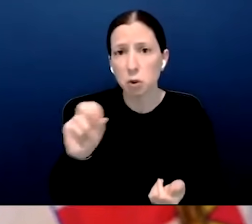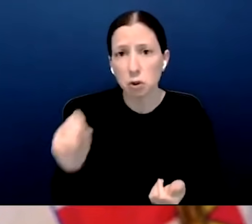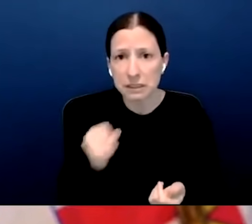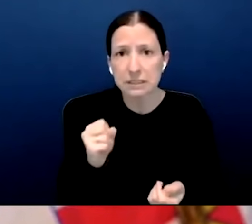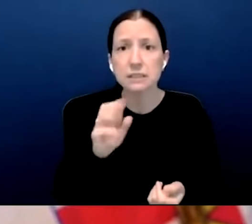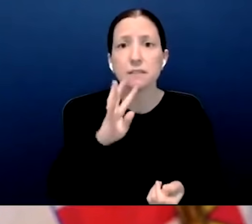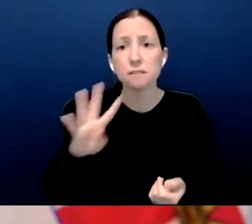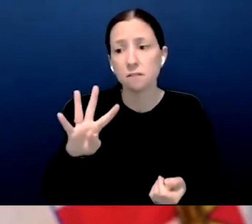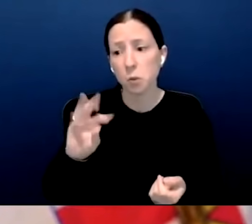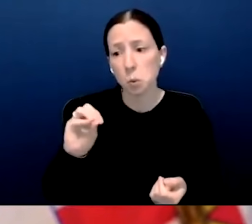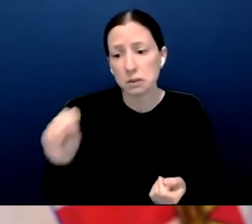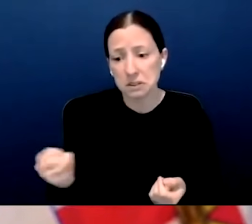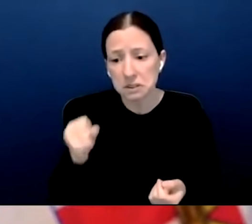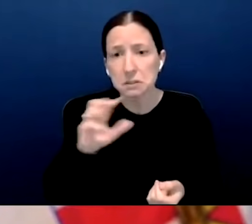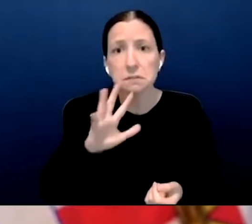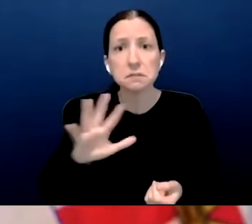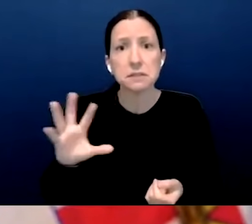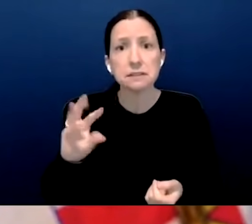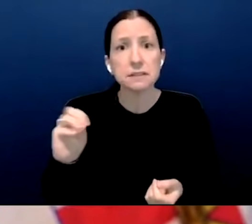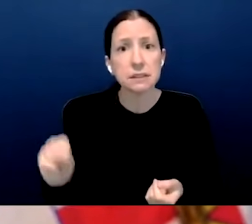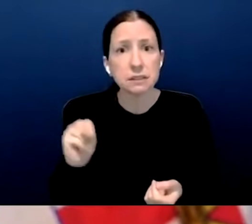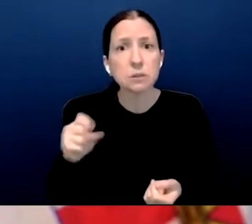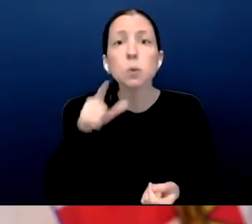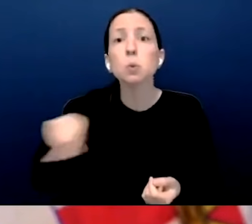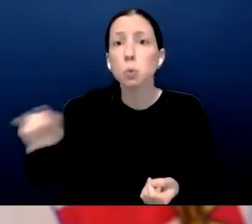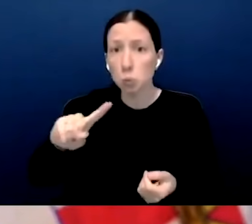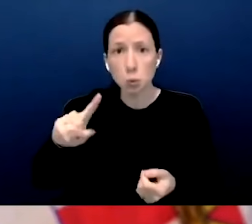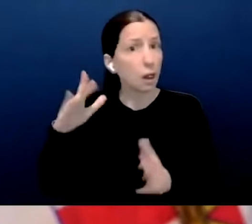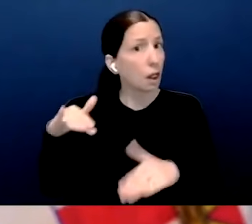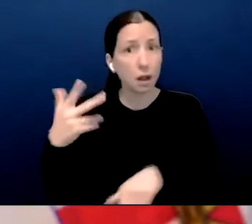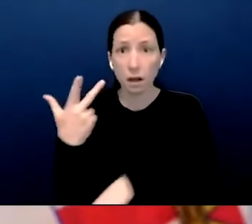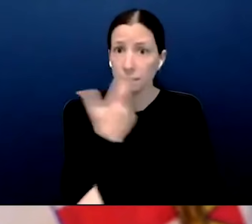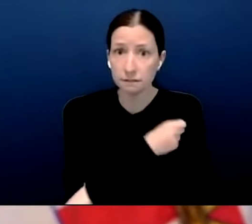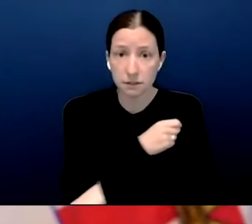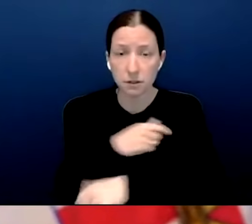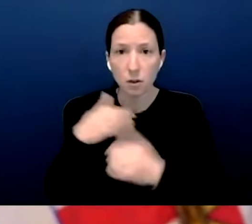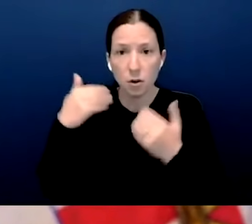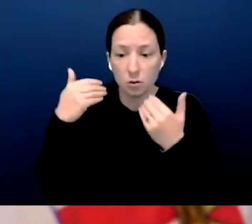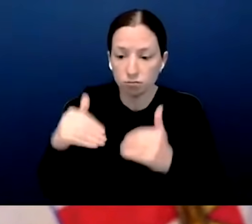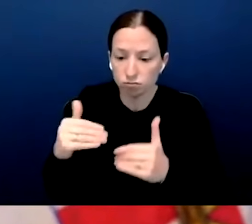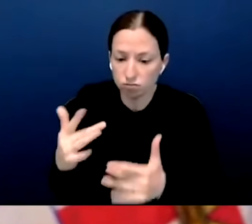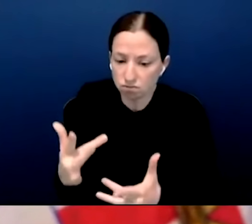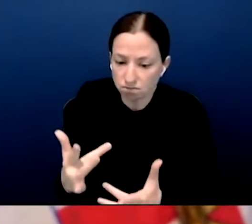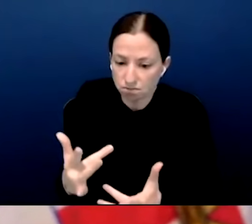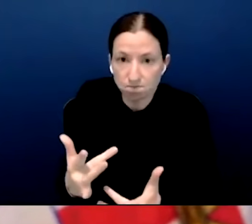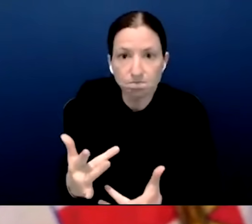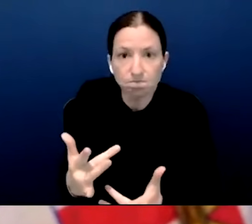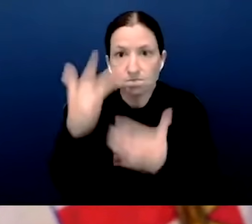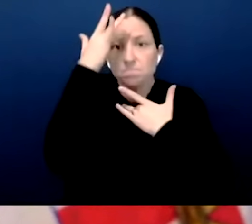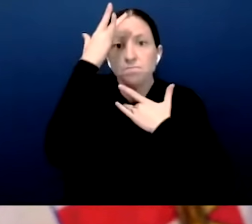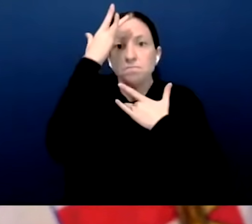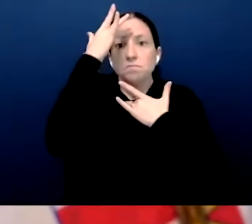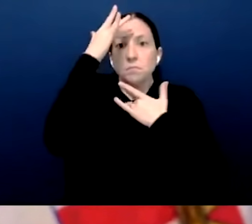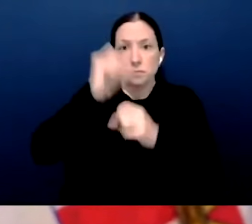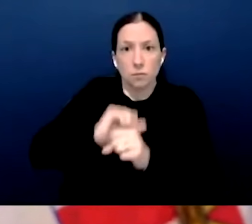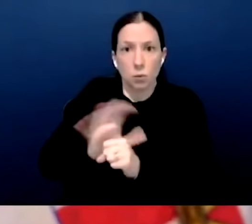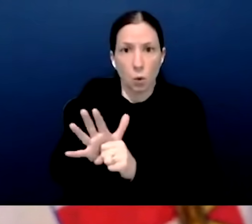their 40s, their 50s, who are getting severely ill and sadly are dying, and they are unvaccinated